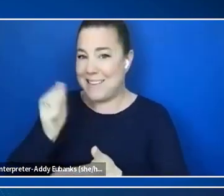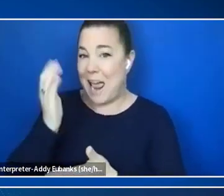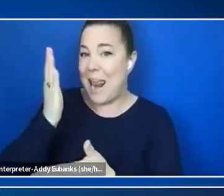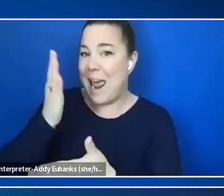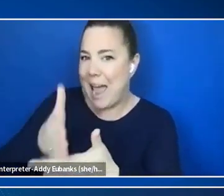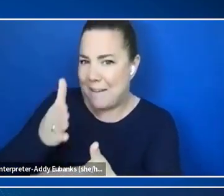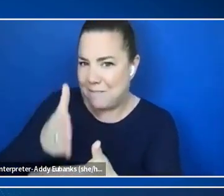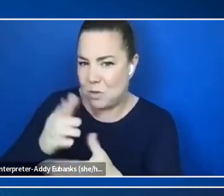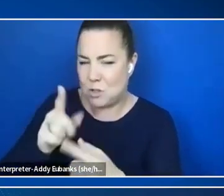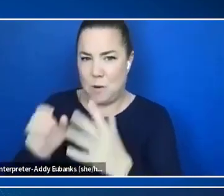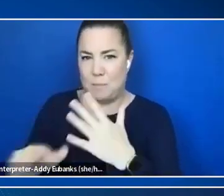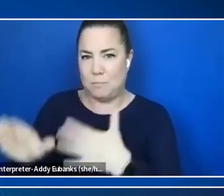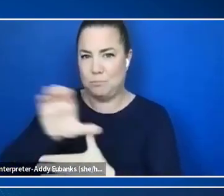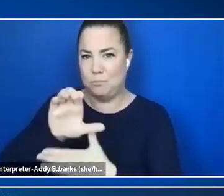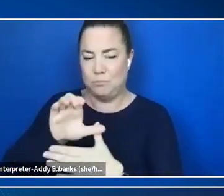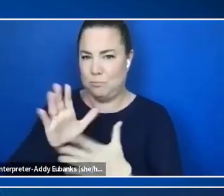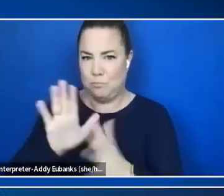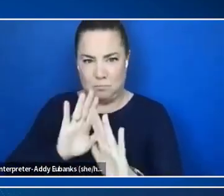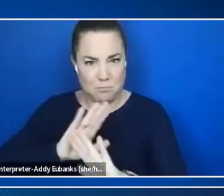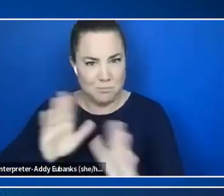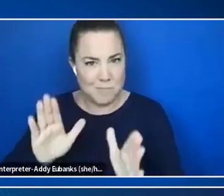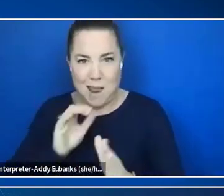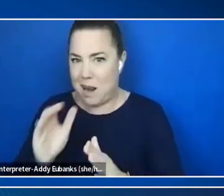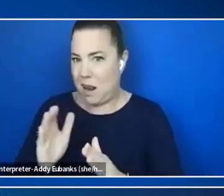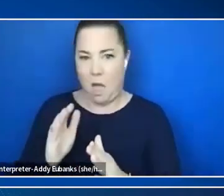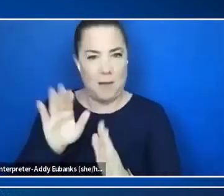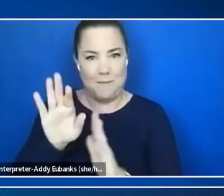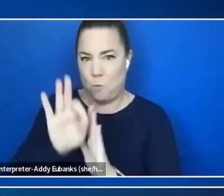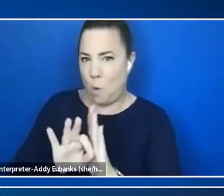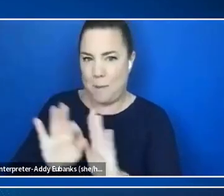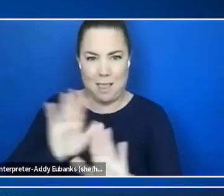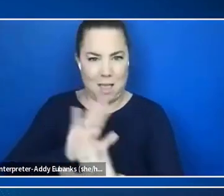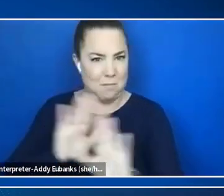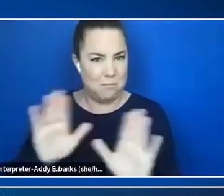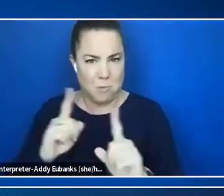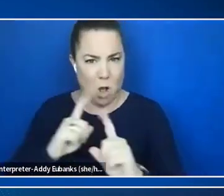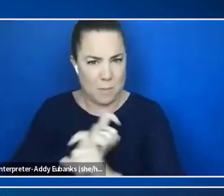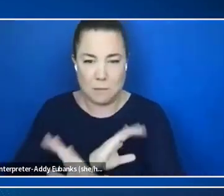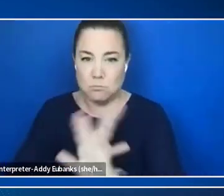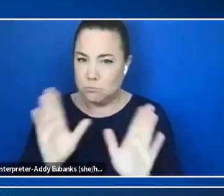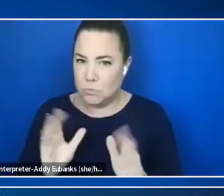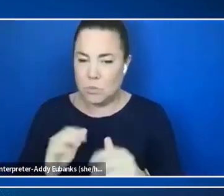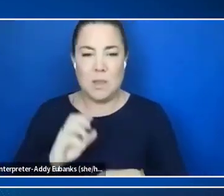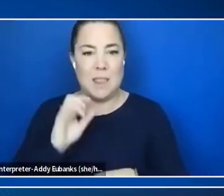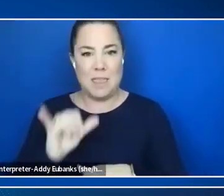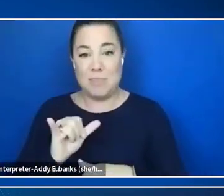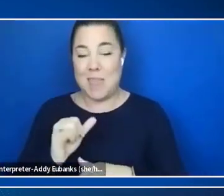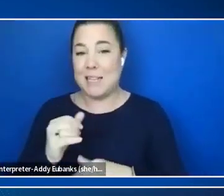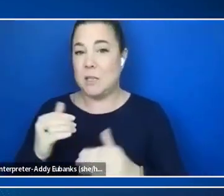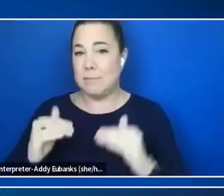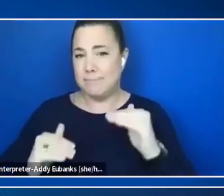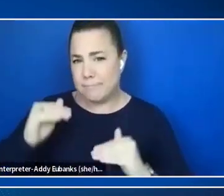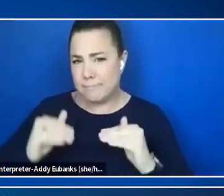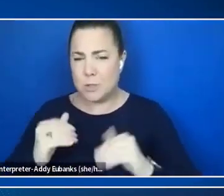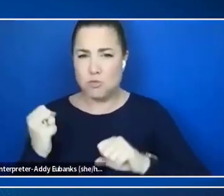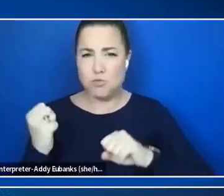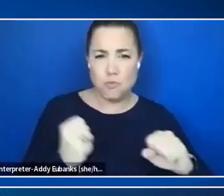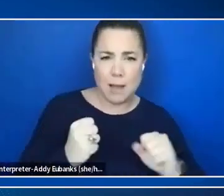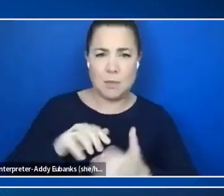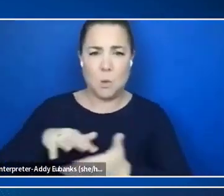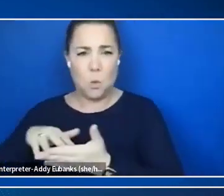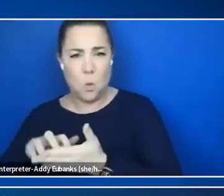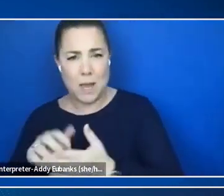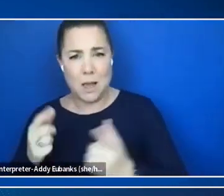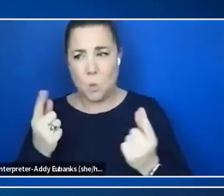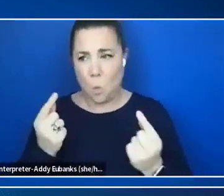or some complicated mathematical formula. It is the result of weighing the major strengths and weaknesses that have been identified